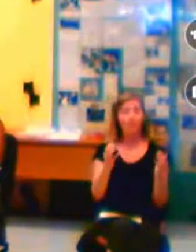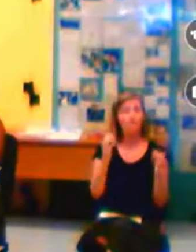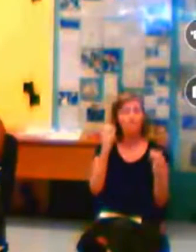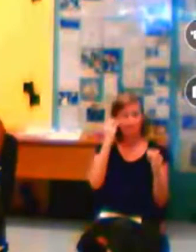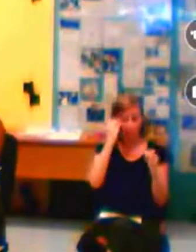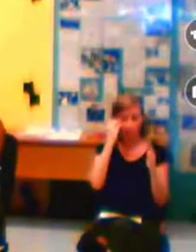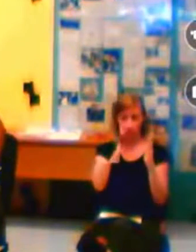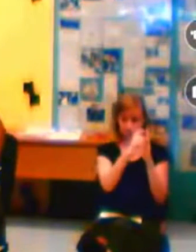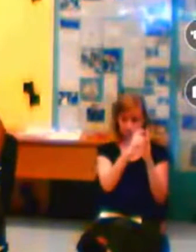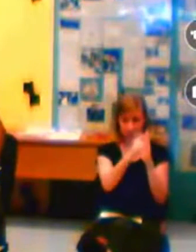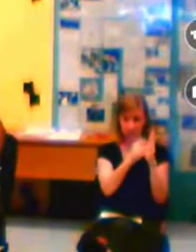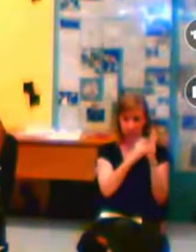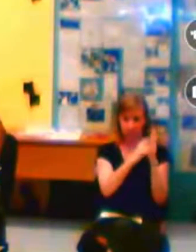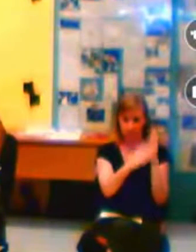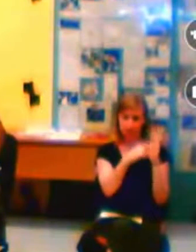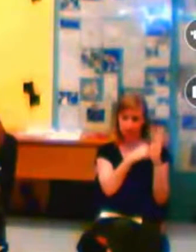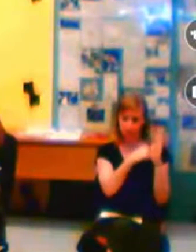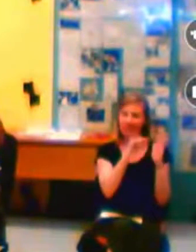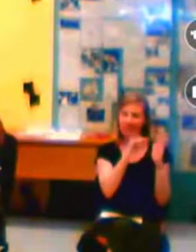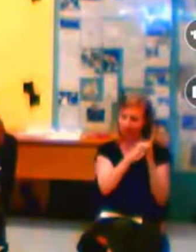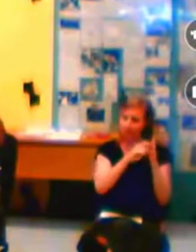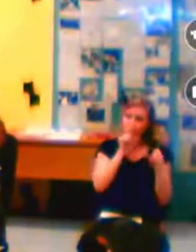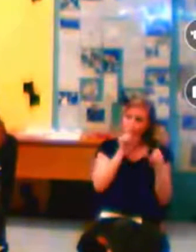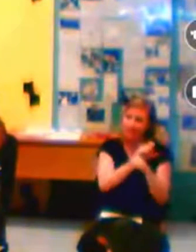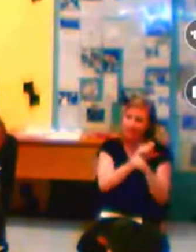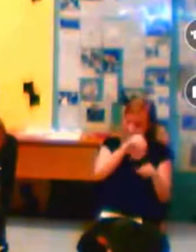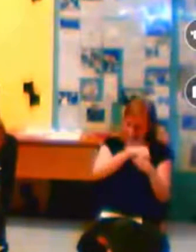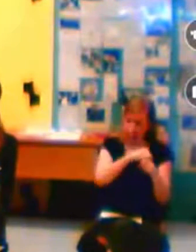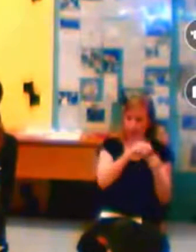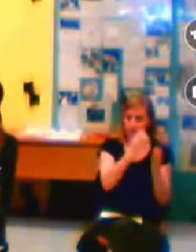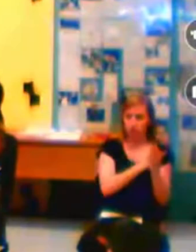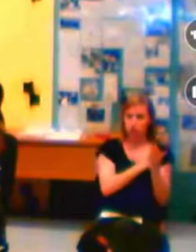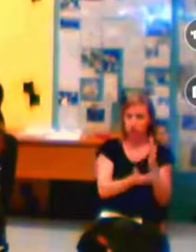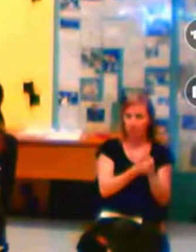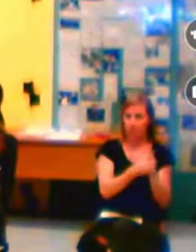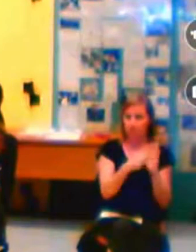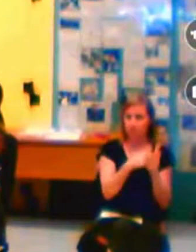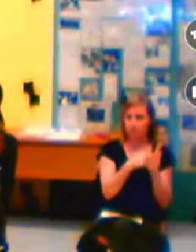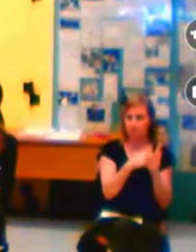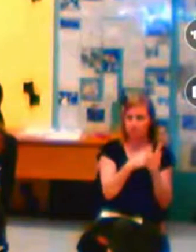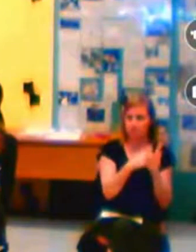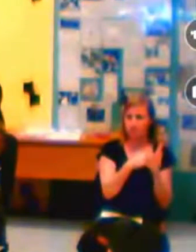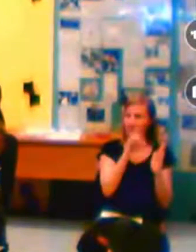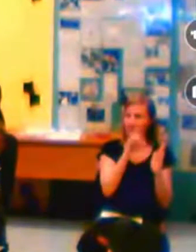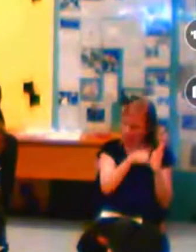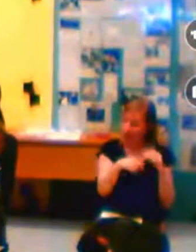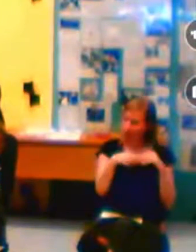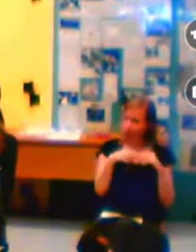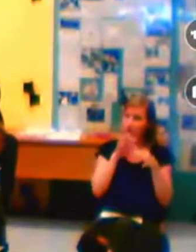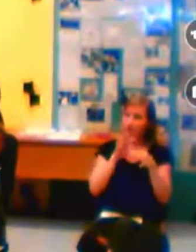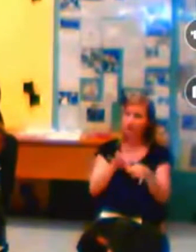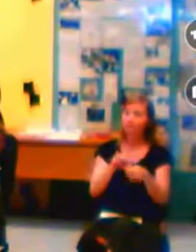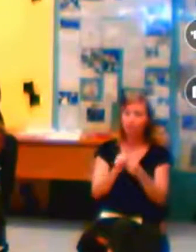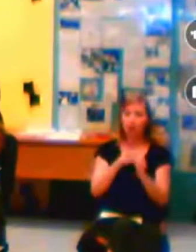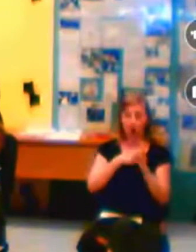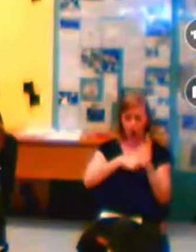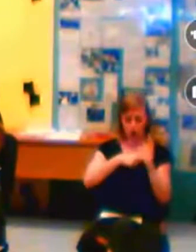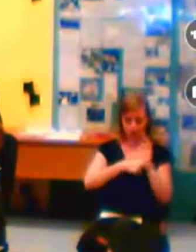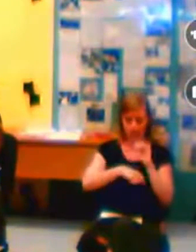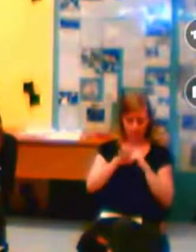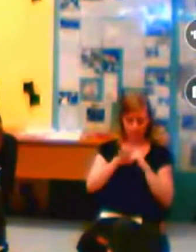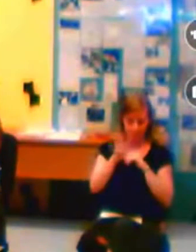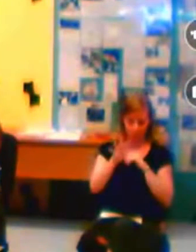law. And if you got the handout, the first lines here in the first bold section are what's actually in